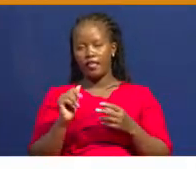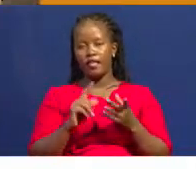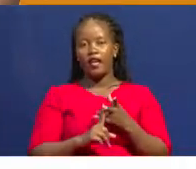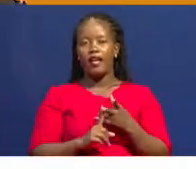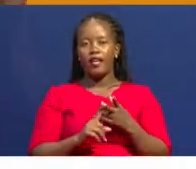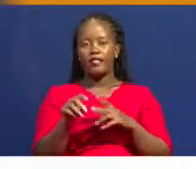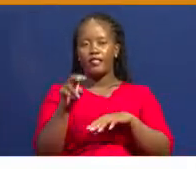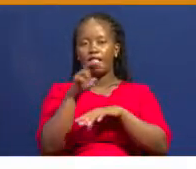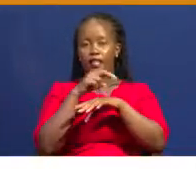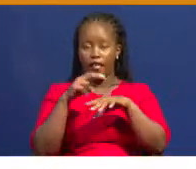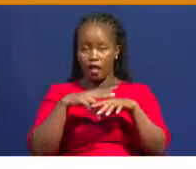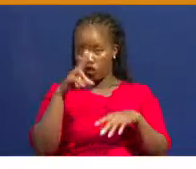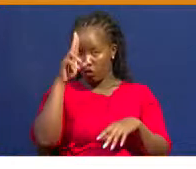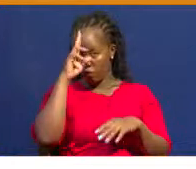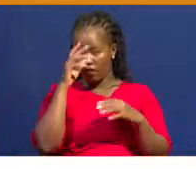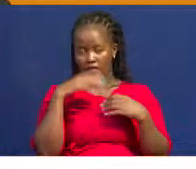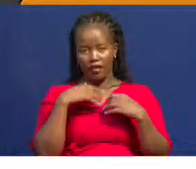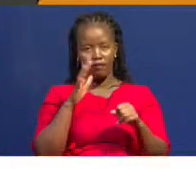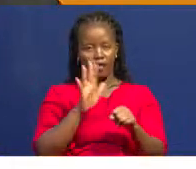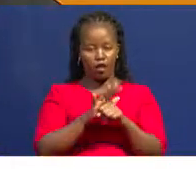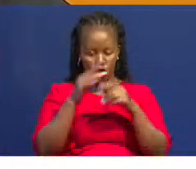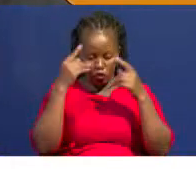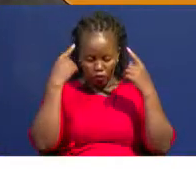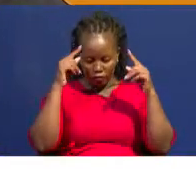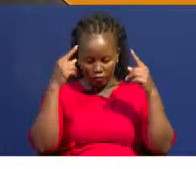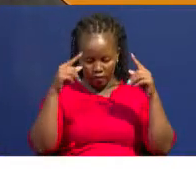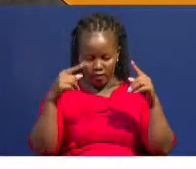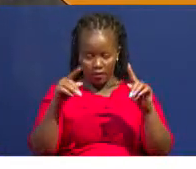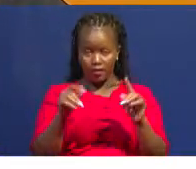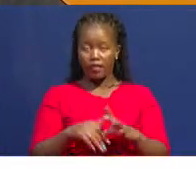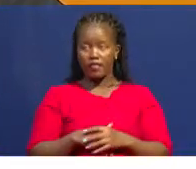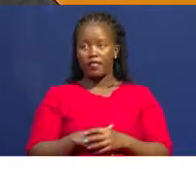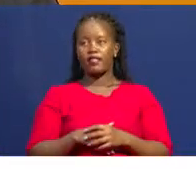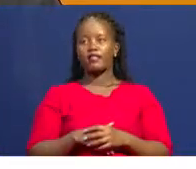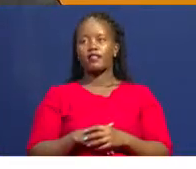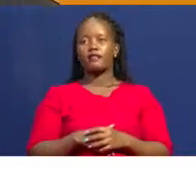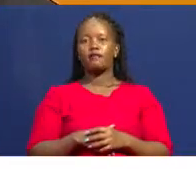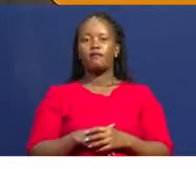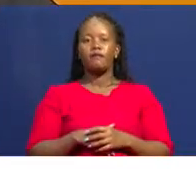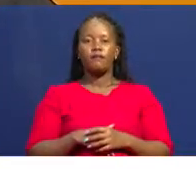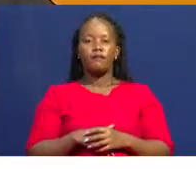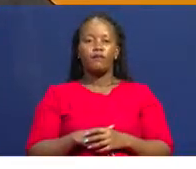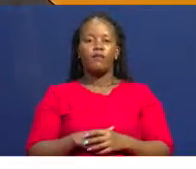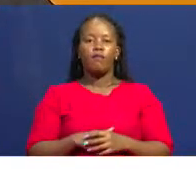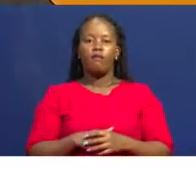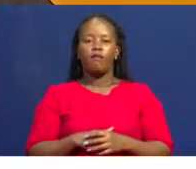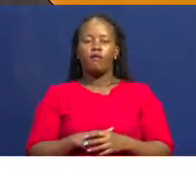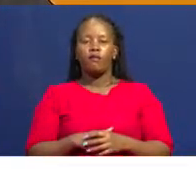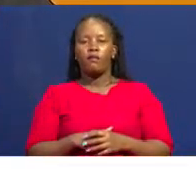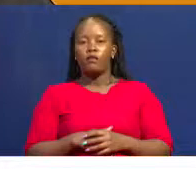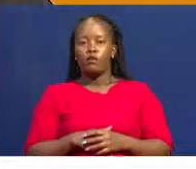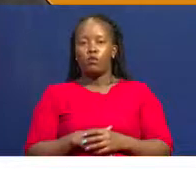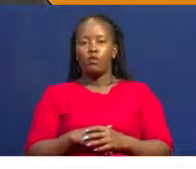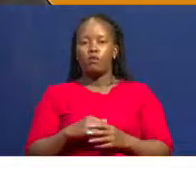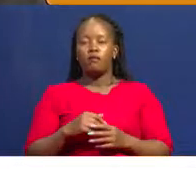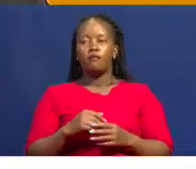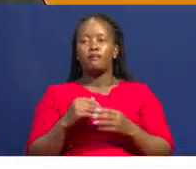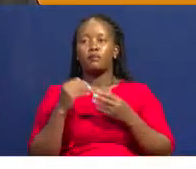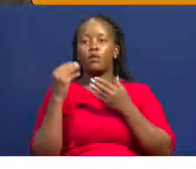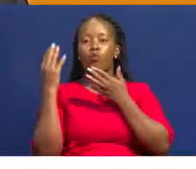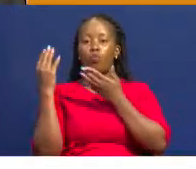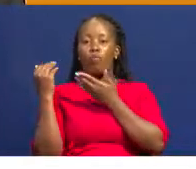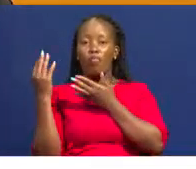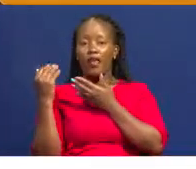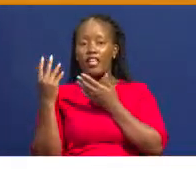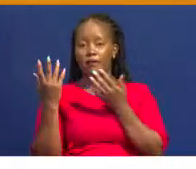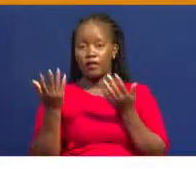bearing a lot of fruits. You know, the you are supposed, it